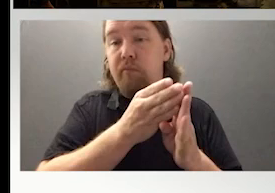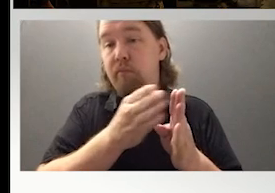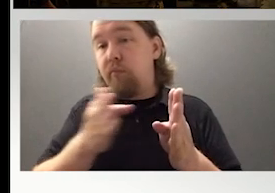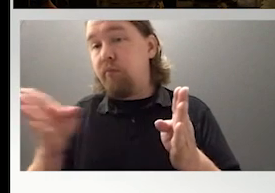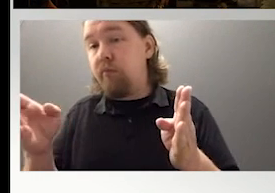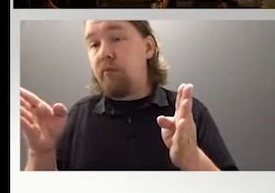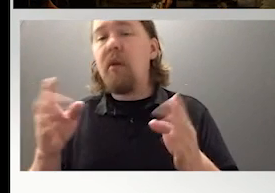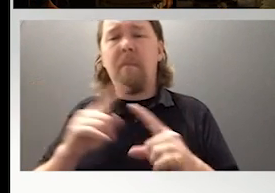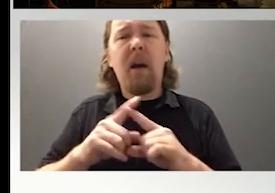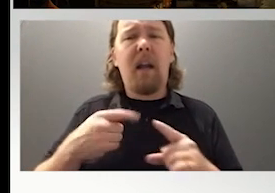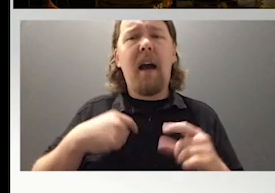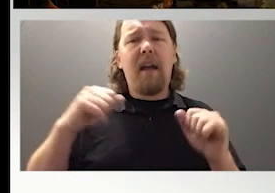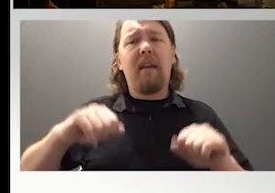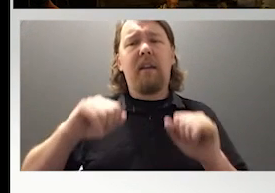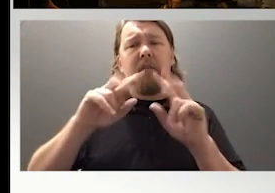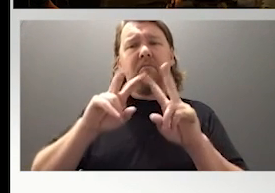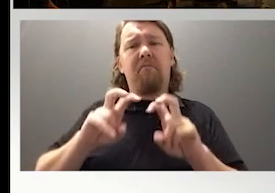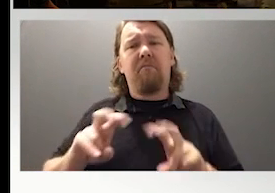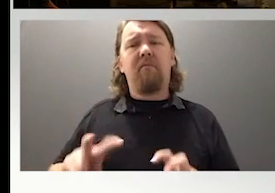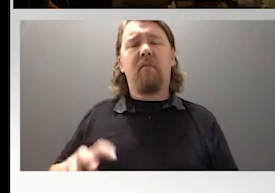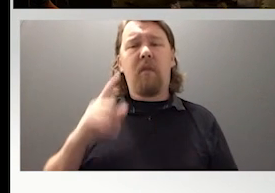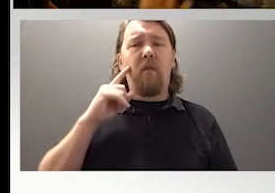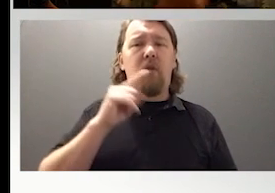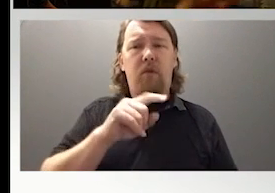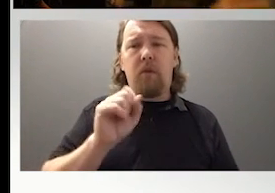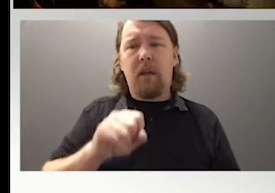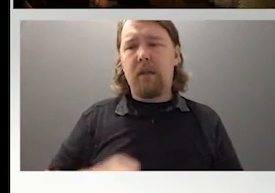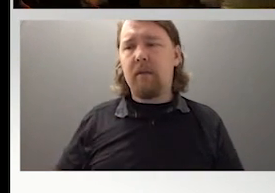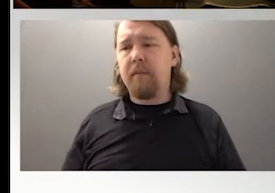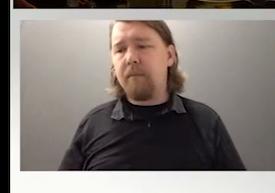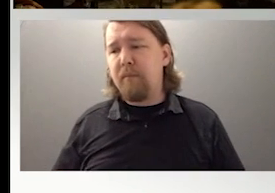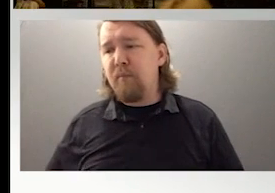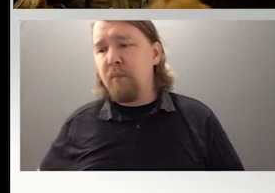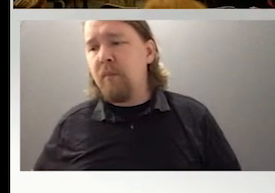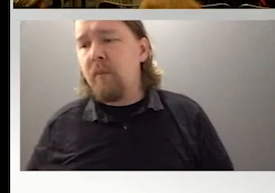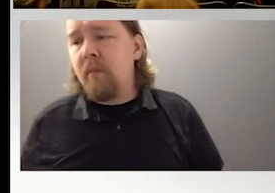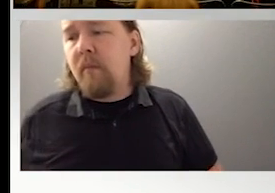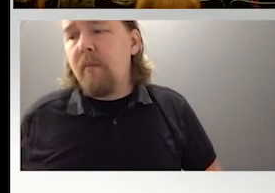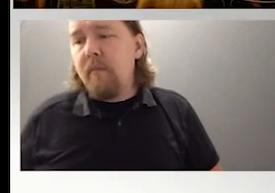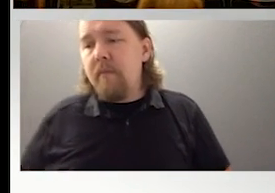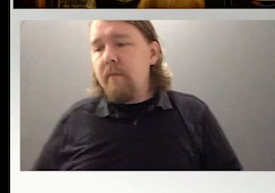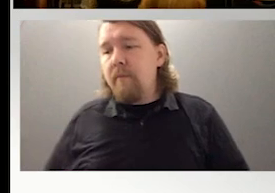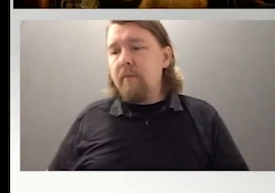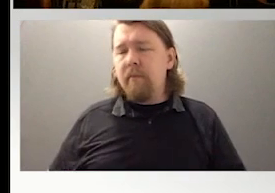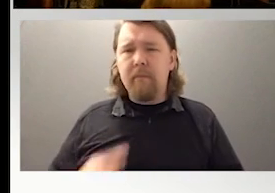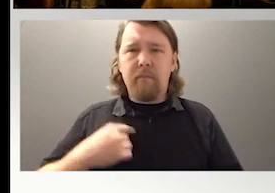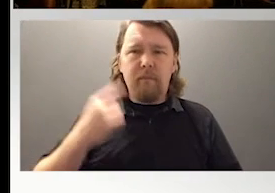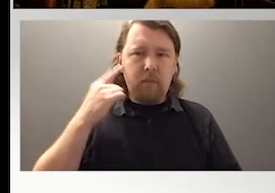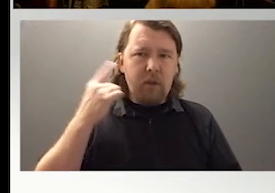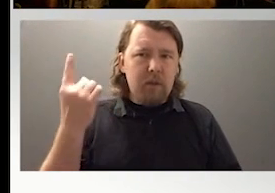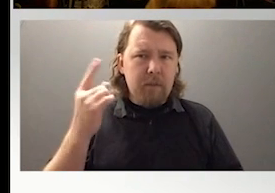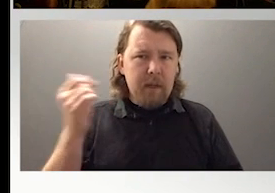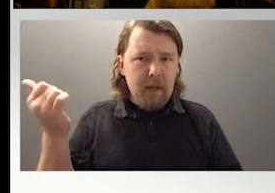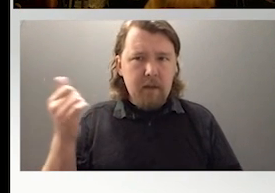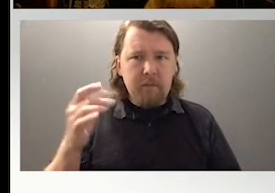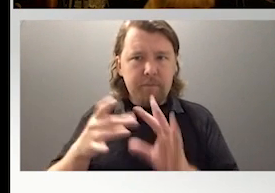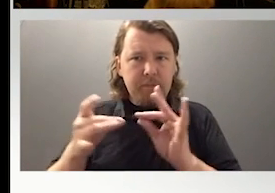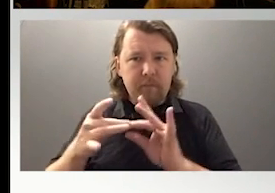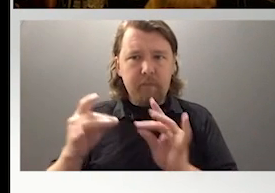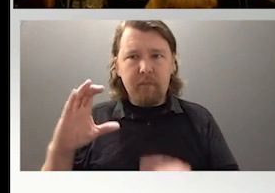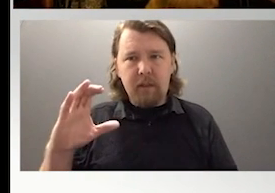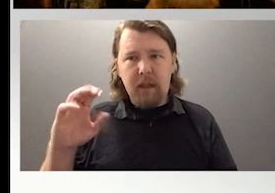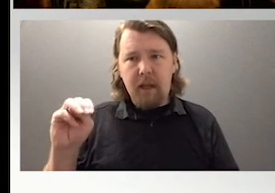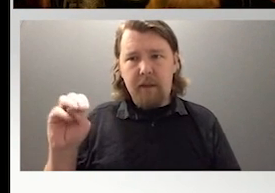but I'll be happy to look into that. Yes. So I heard somebody else mention CMS. You can